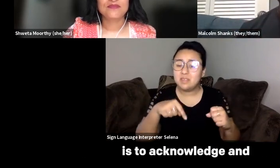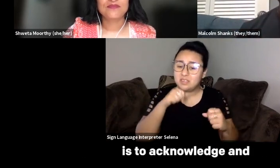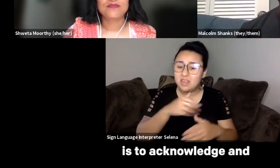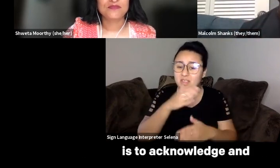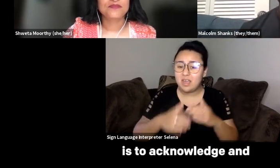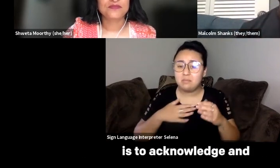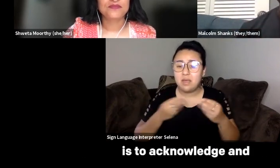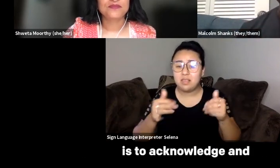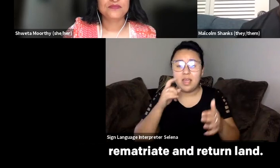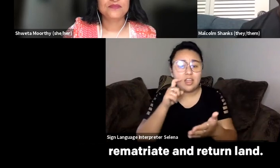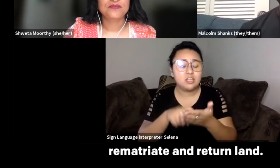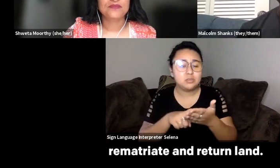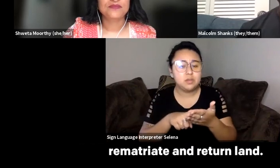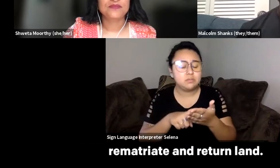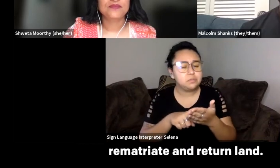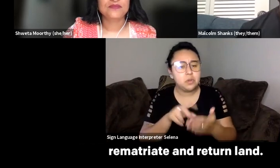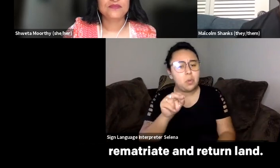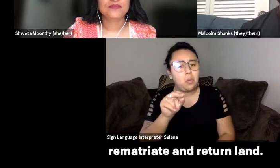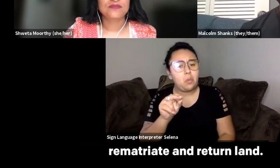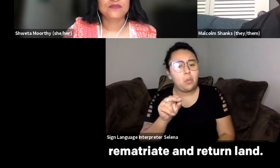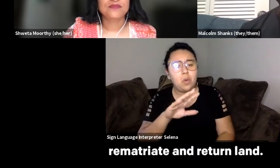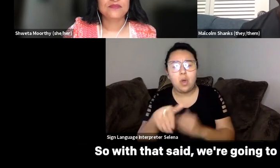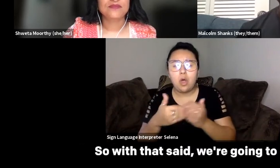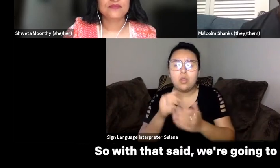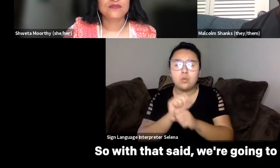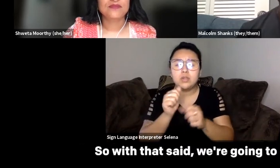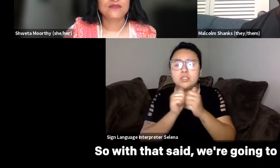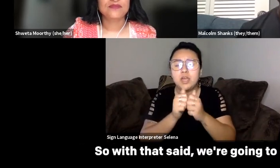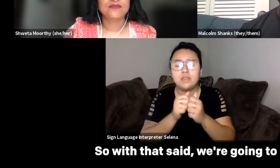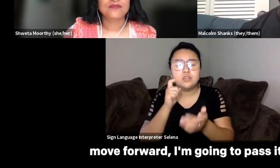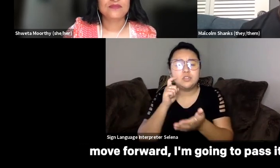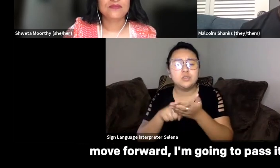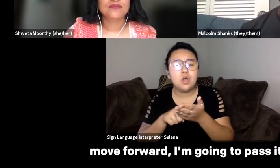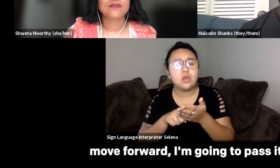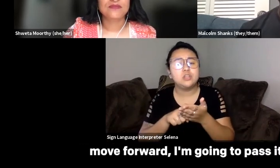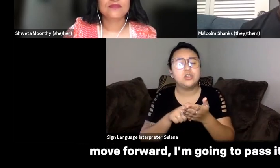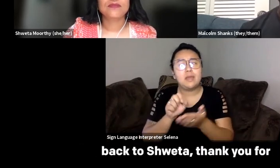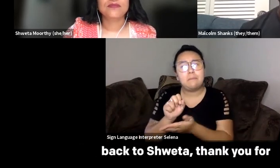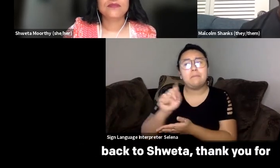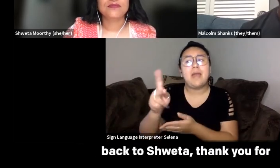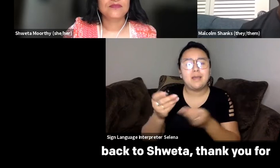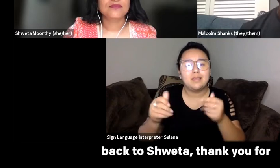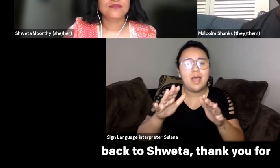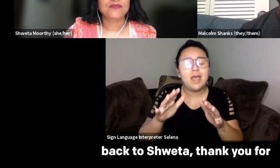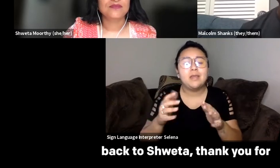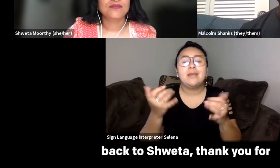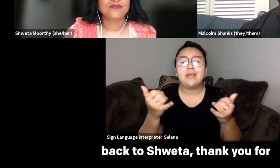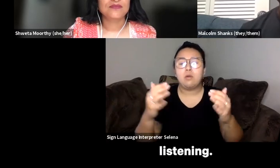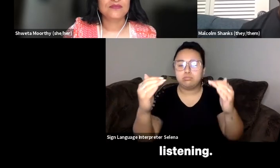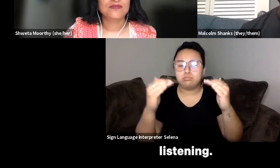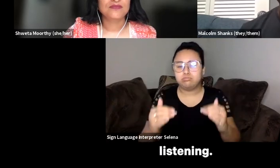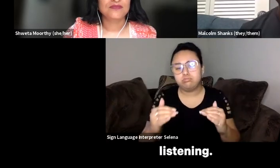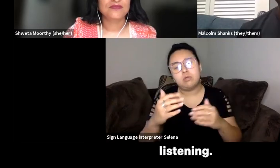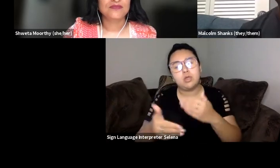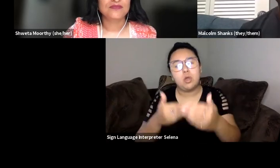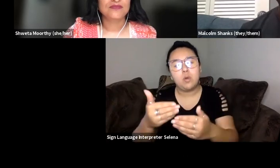together is to acknowledge and rematriate and return land. So with that said, we're going to move forward. I'm going to pass it back to